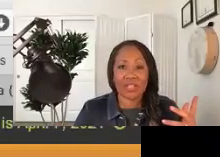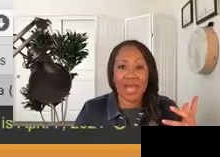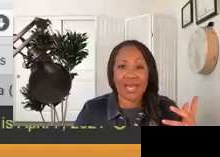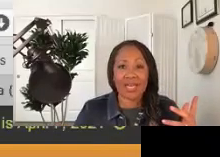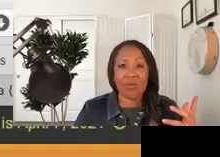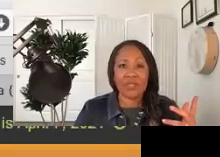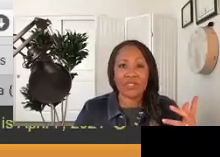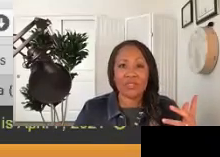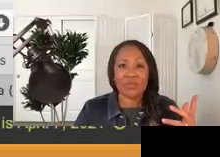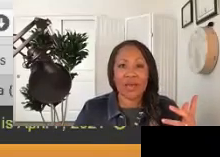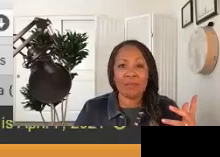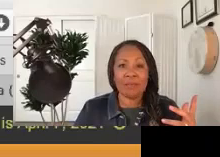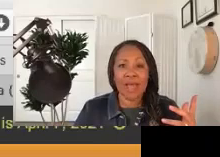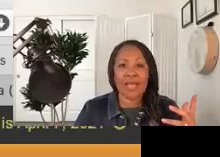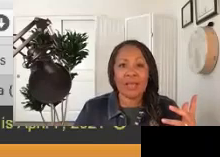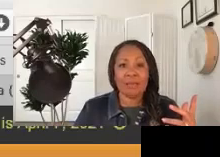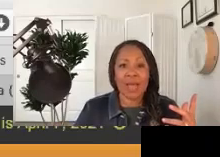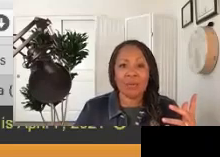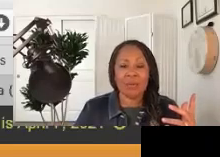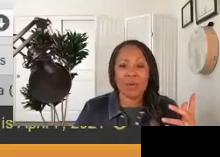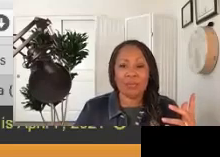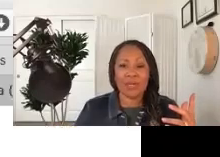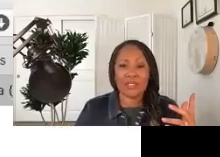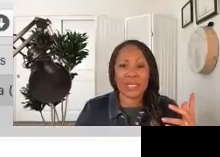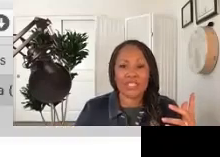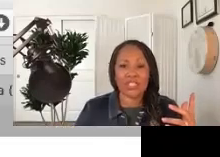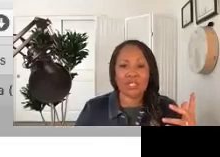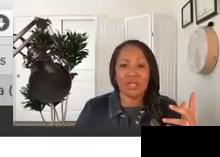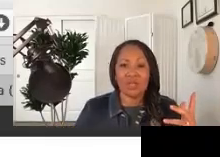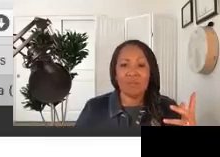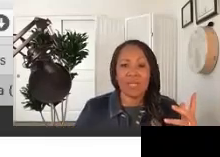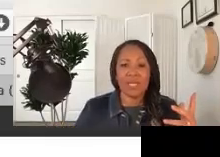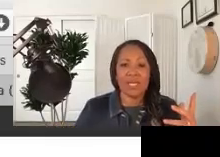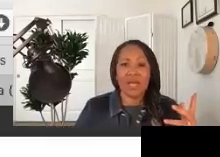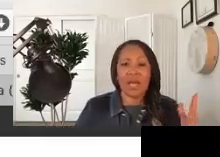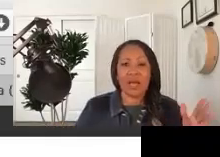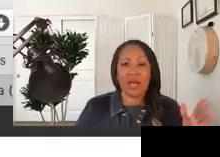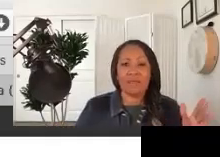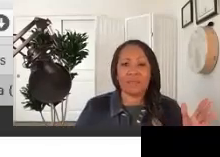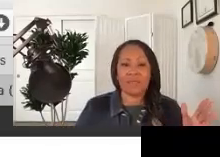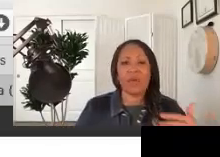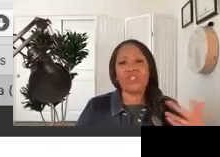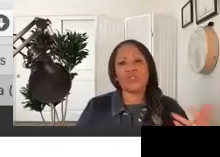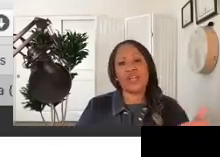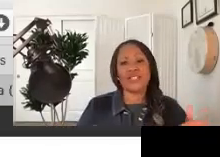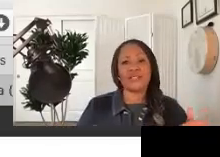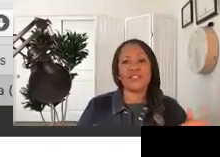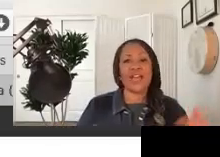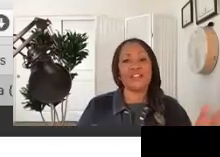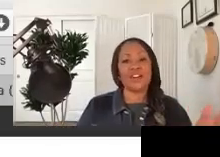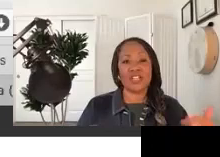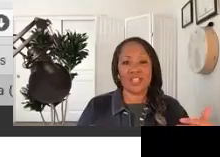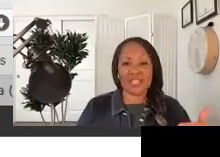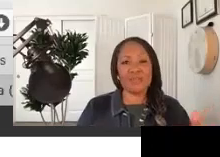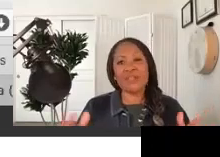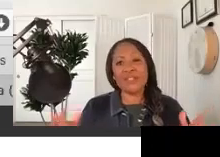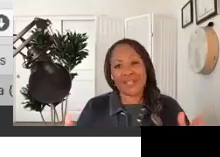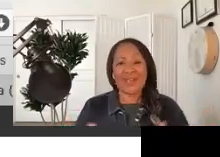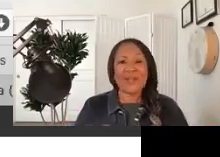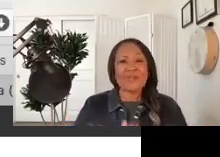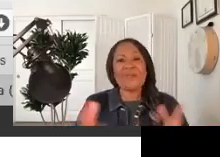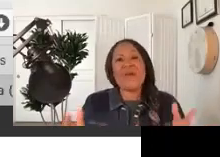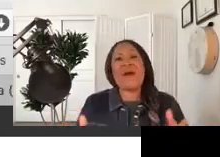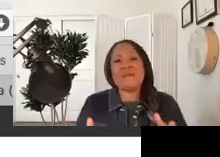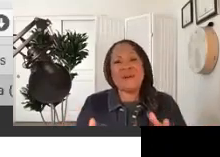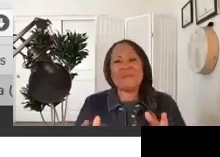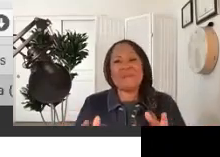manage that was to let my PowerPoint presentation be oh, that's right. I haven't started it. I didn't build it yet.